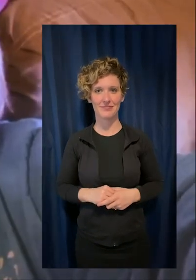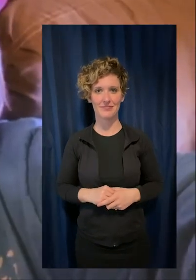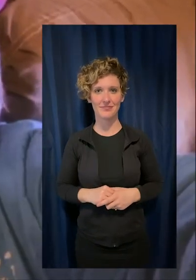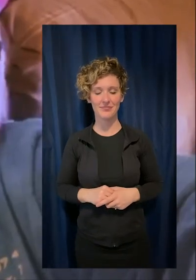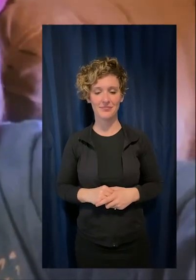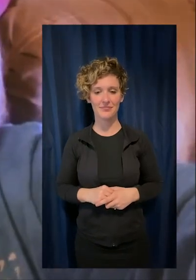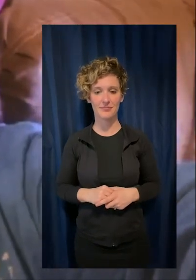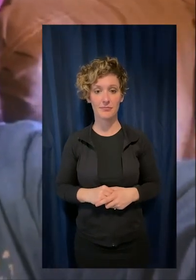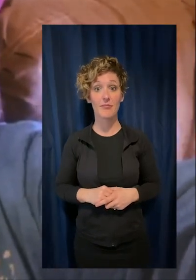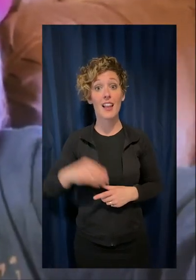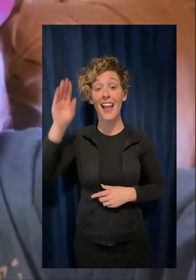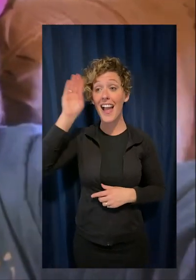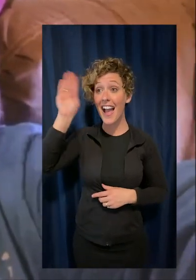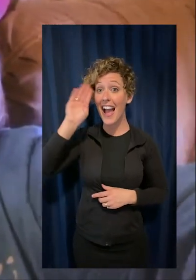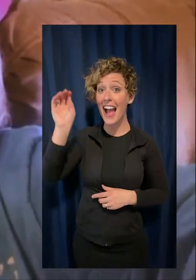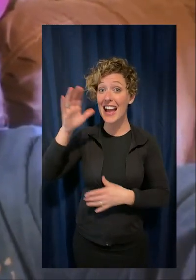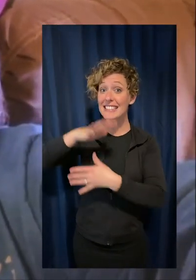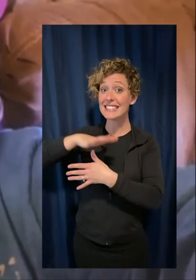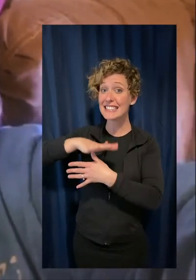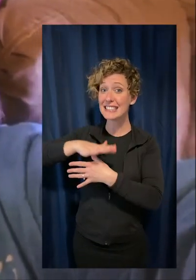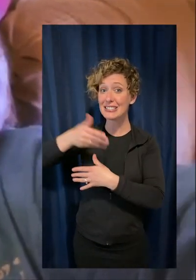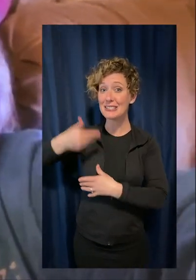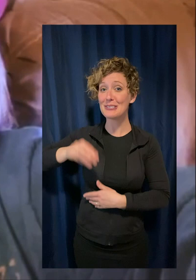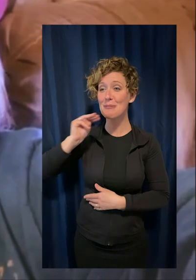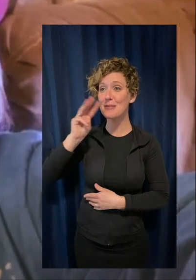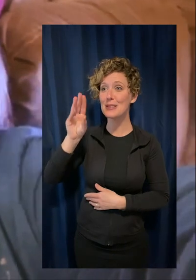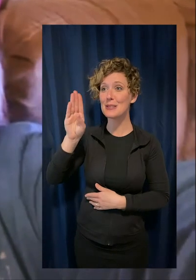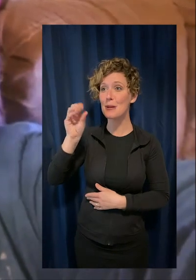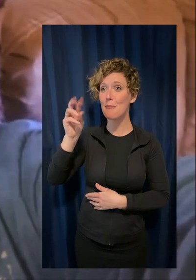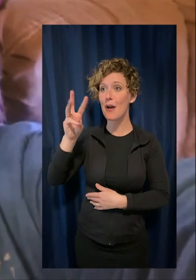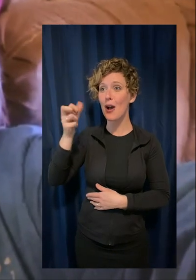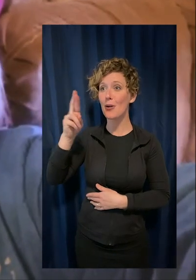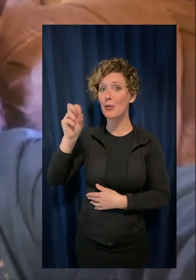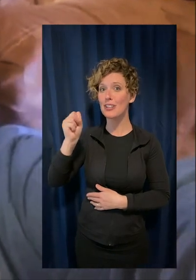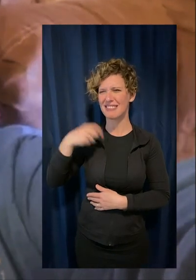Hi, seniors. Mrs. Bowers feels like a T-Rex with short arms right now.